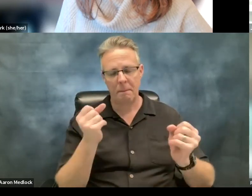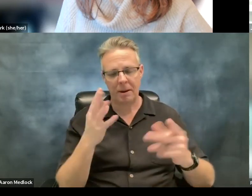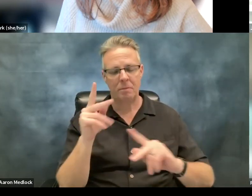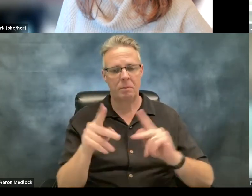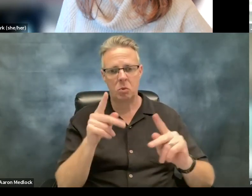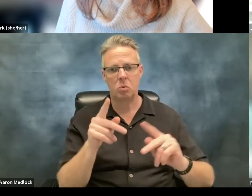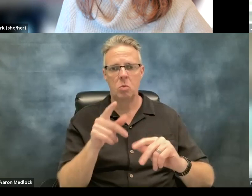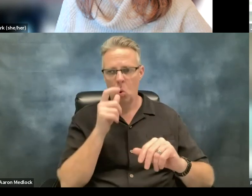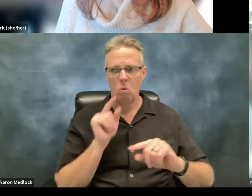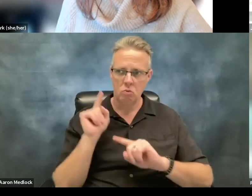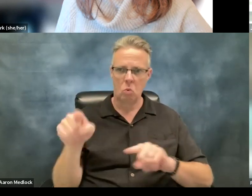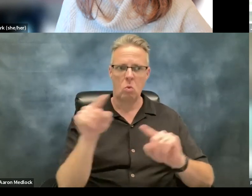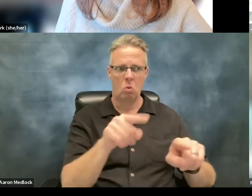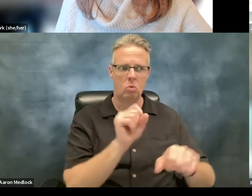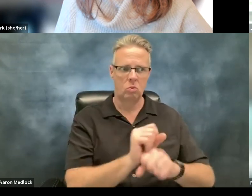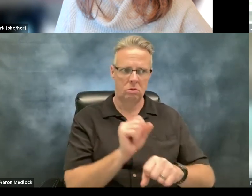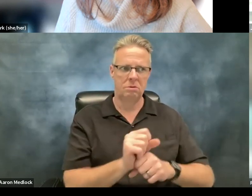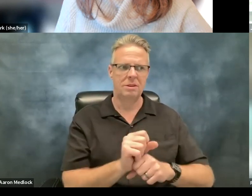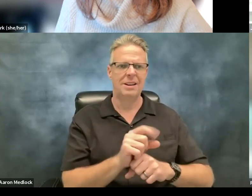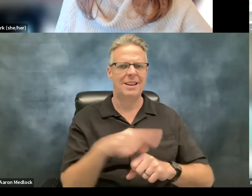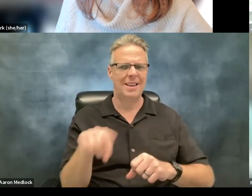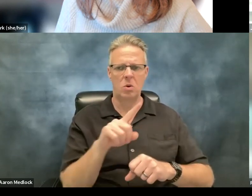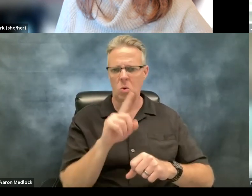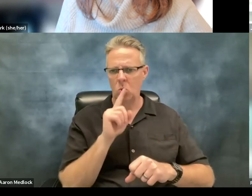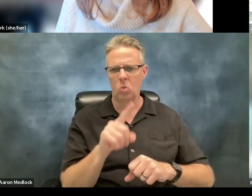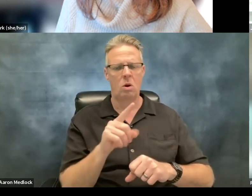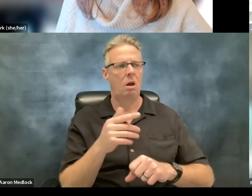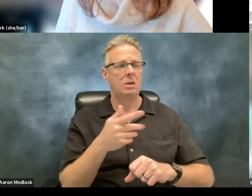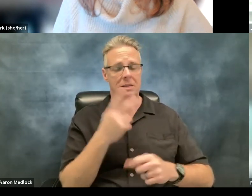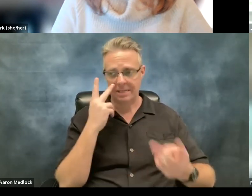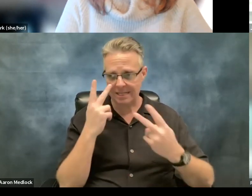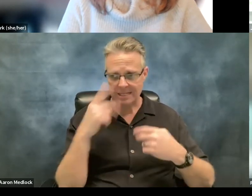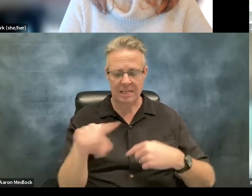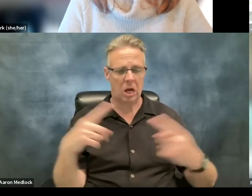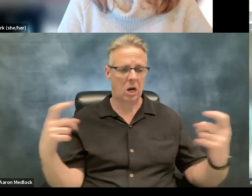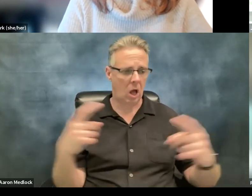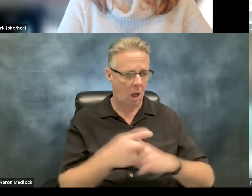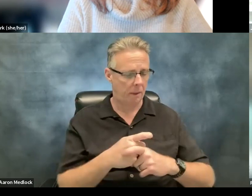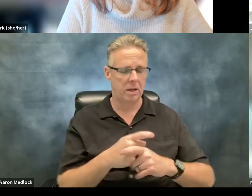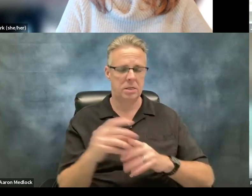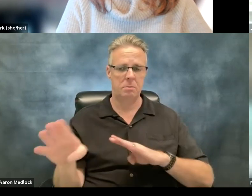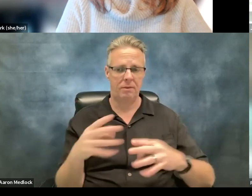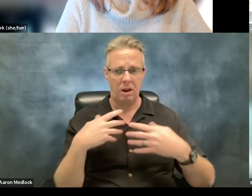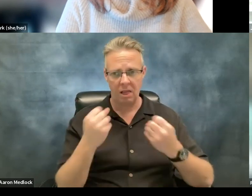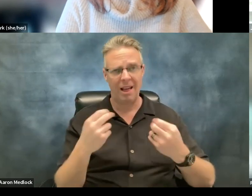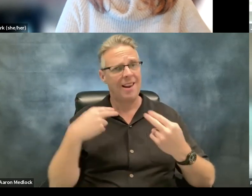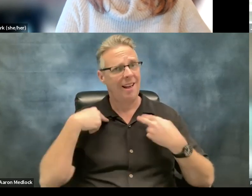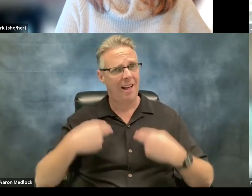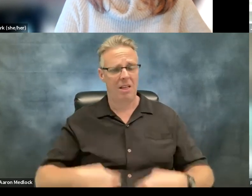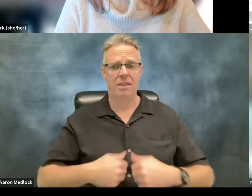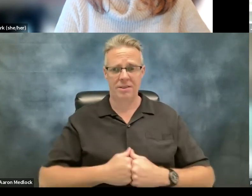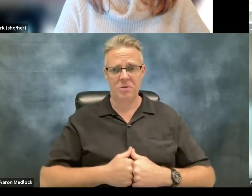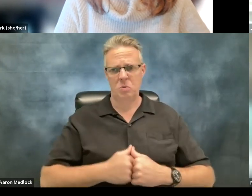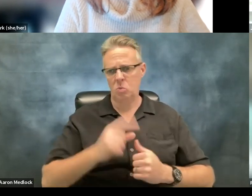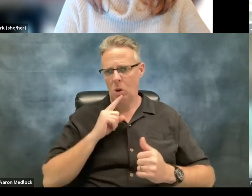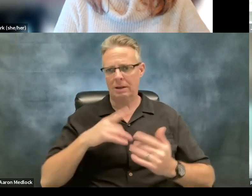are seen in the field have complex healthcare needs and behavioral health needs. And I think what is very exciting to